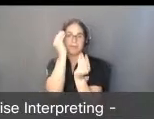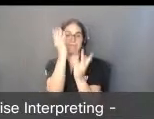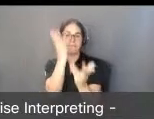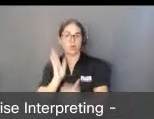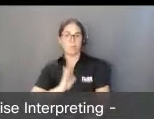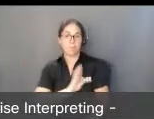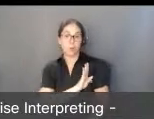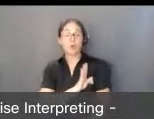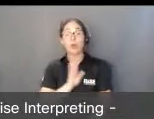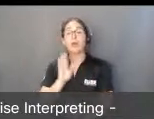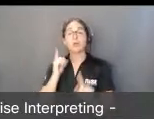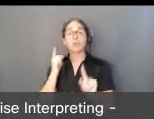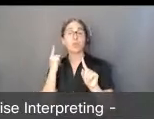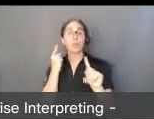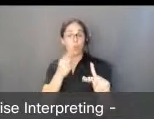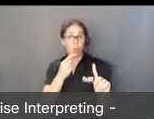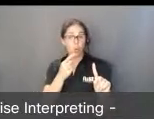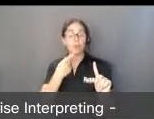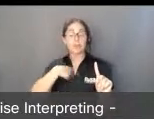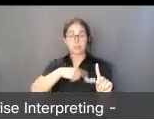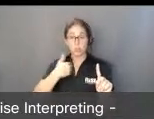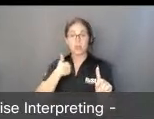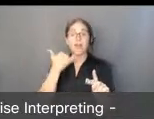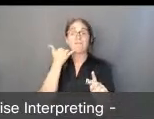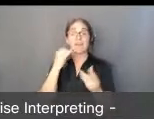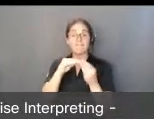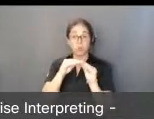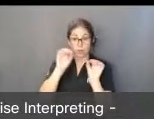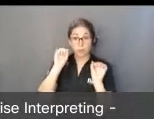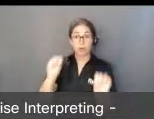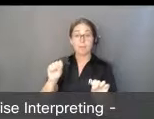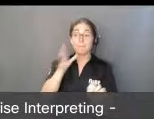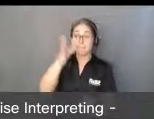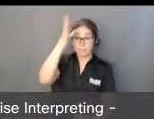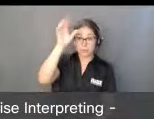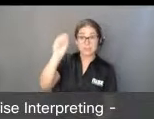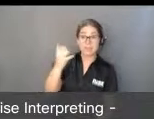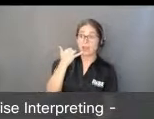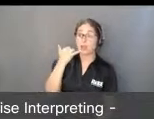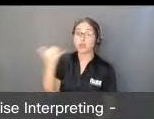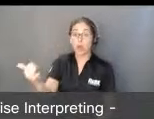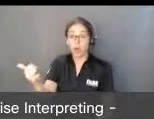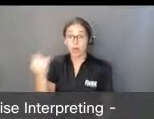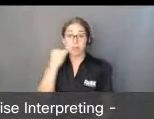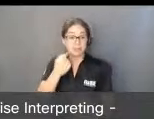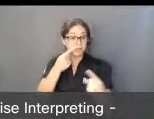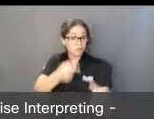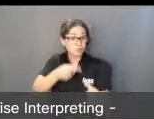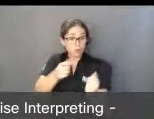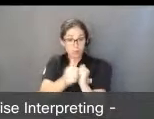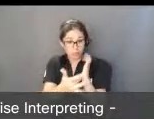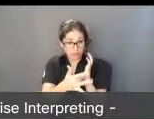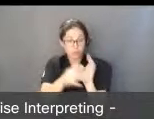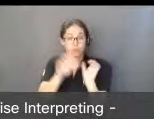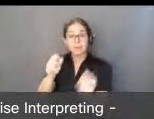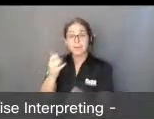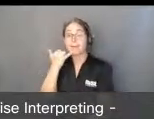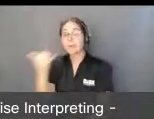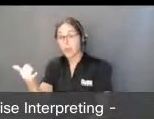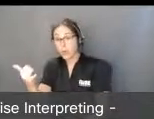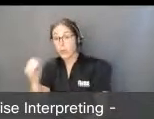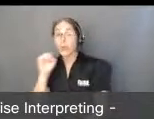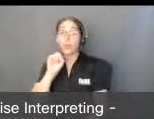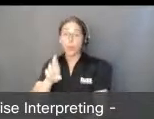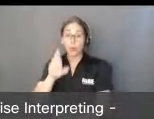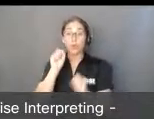have a helpline for parents to call in, a help desk for parents to email questions to,